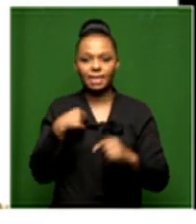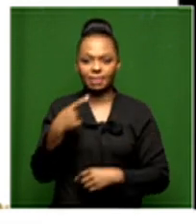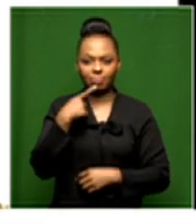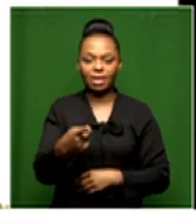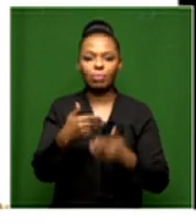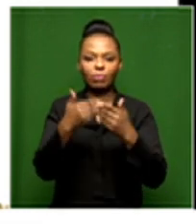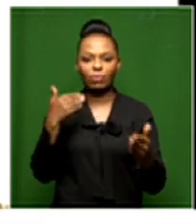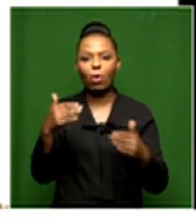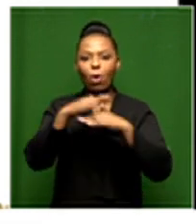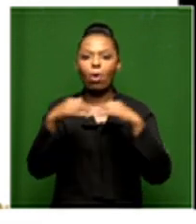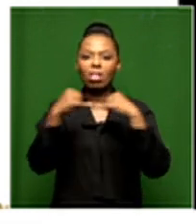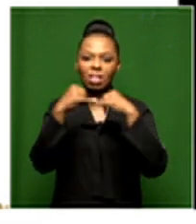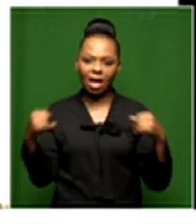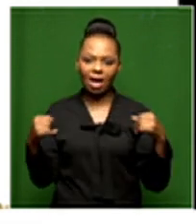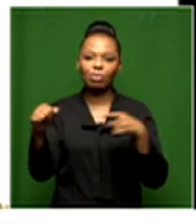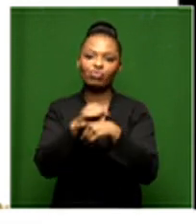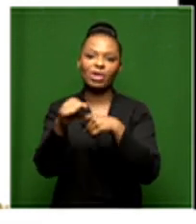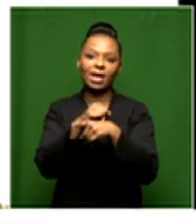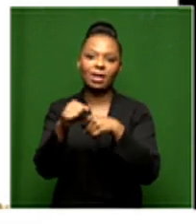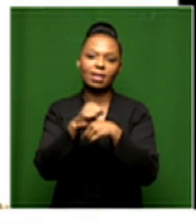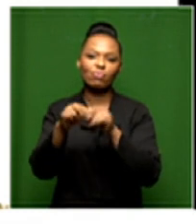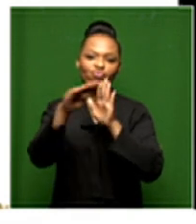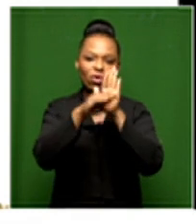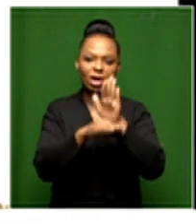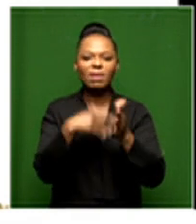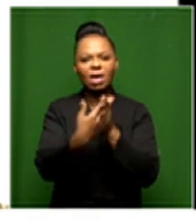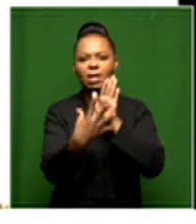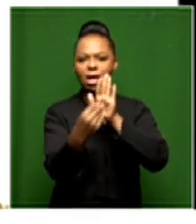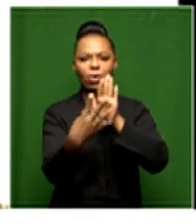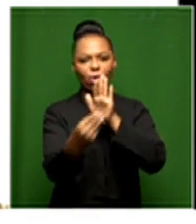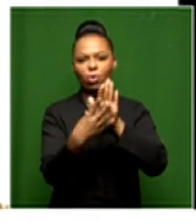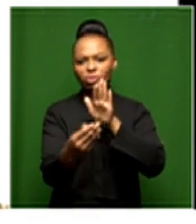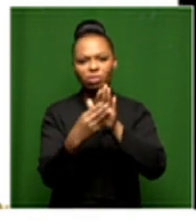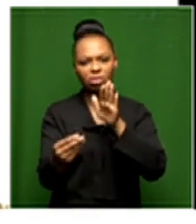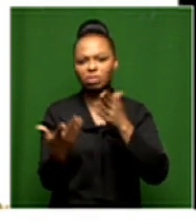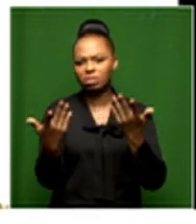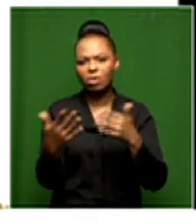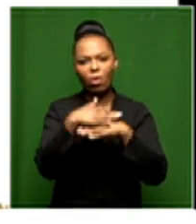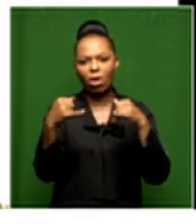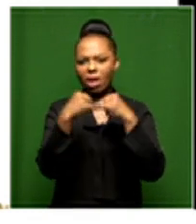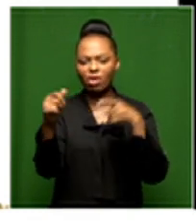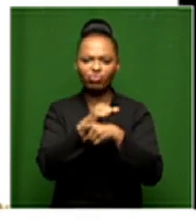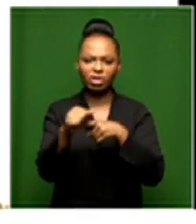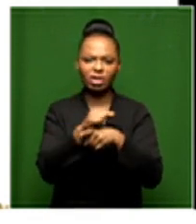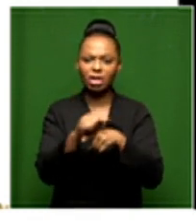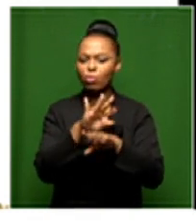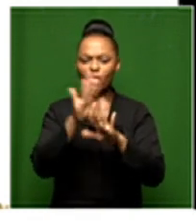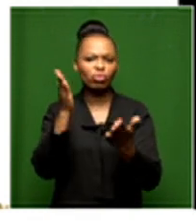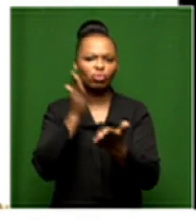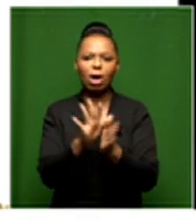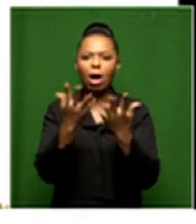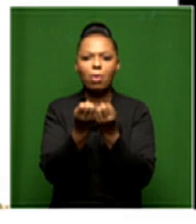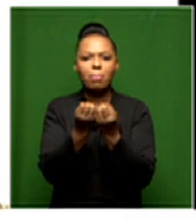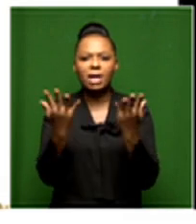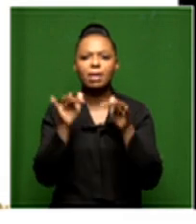is virtual, so people download it on their own as well. So I'm not sure if there would be an accurate number of exactly how many